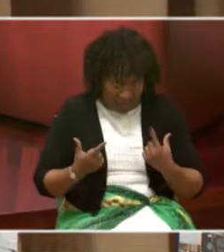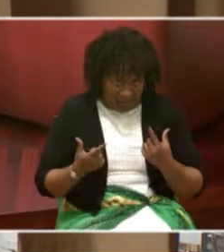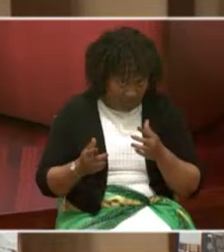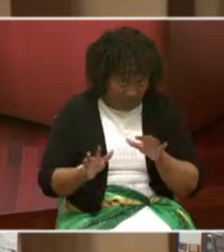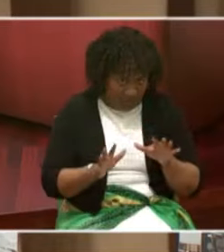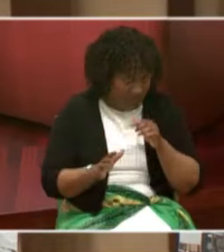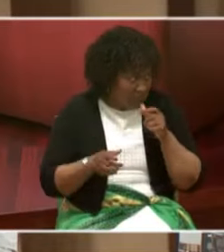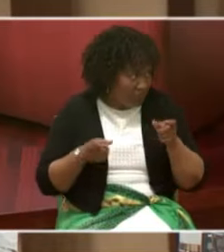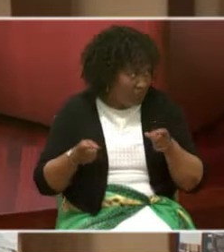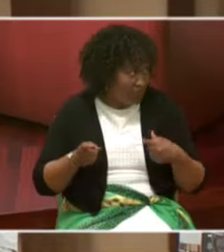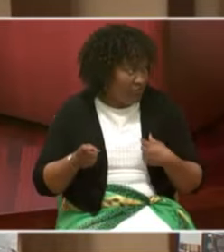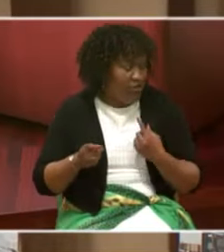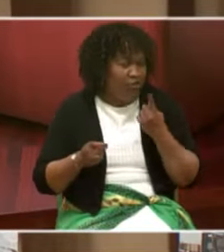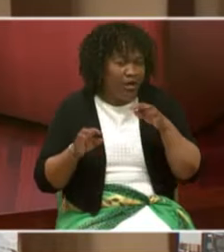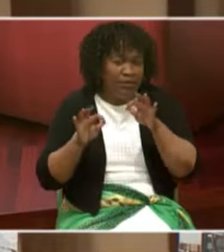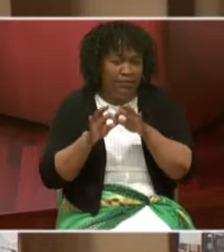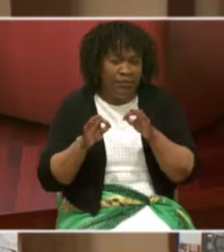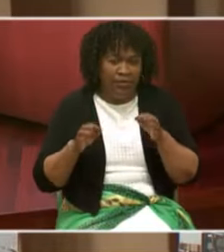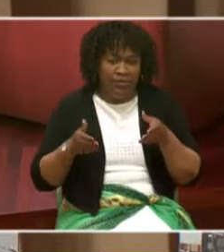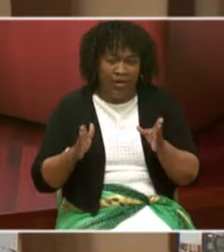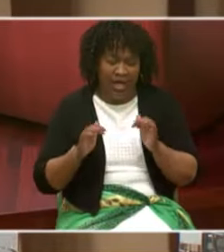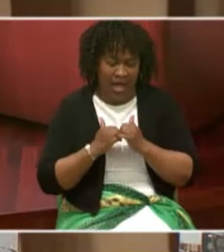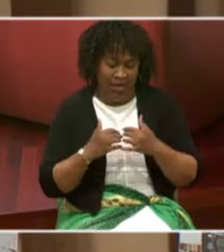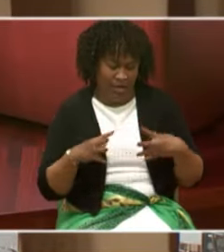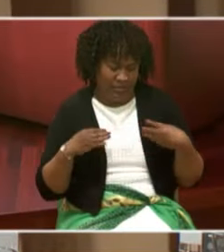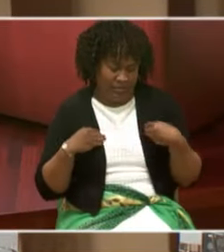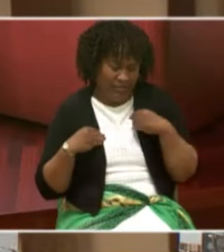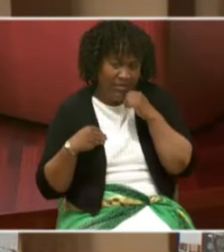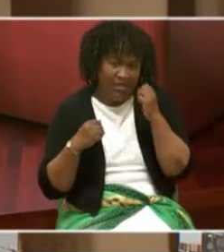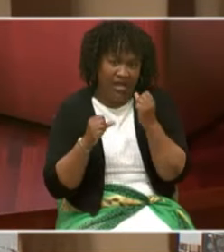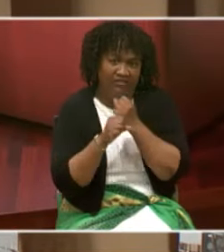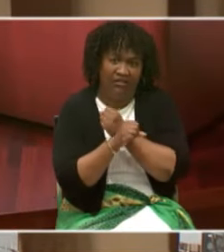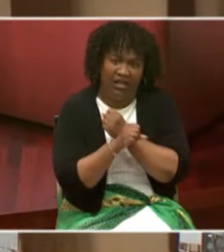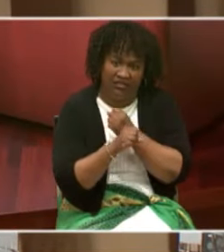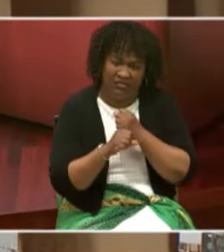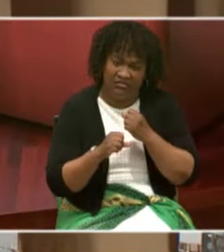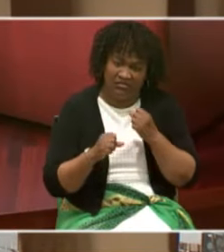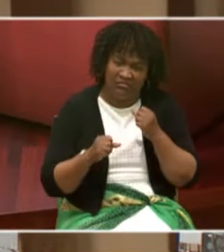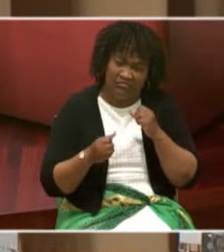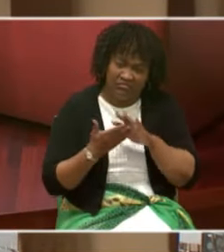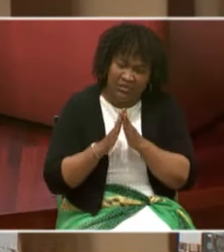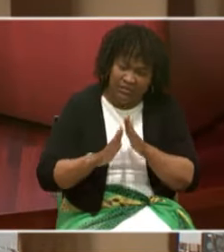me, Congressman Lewis, I want to apologize for what happened